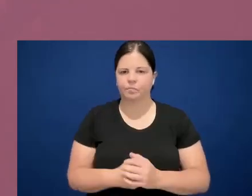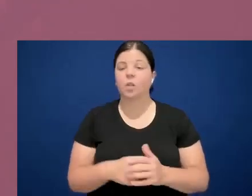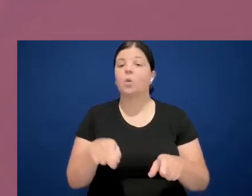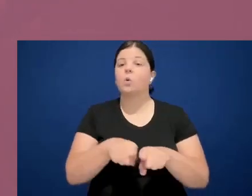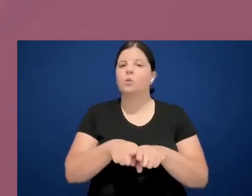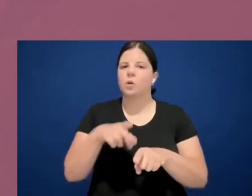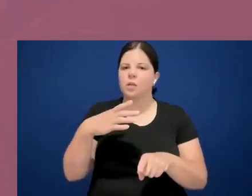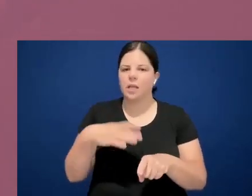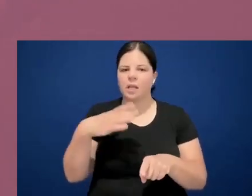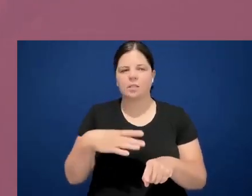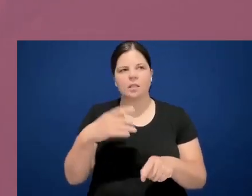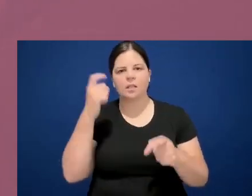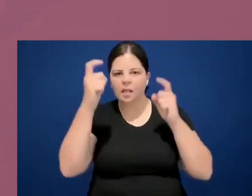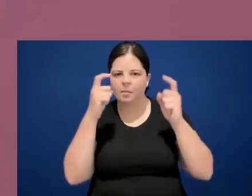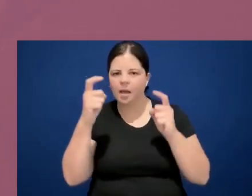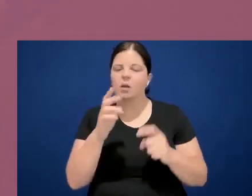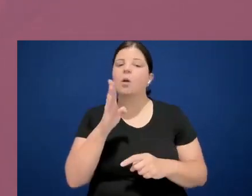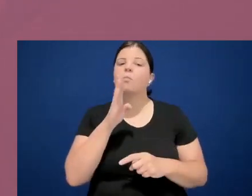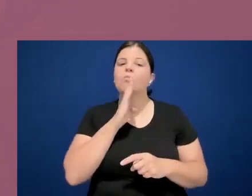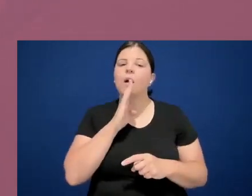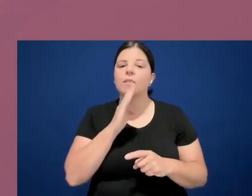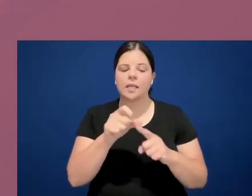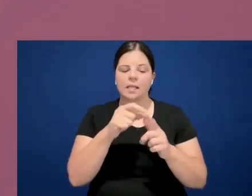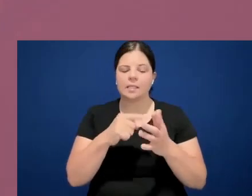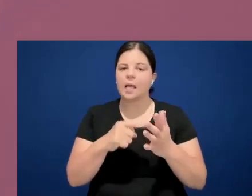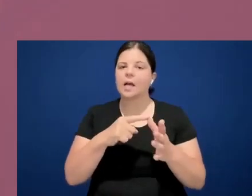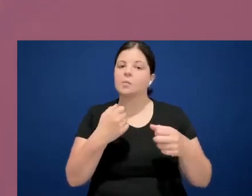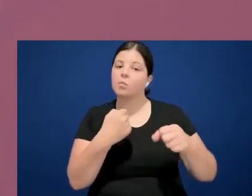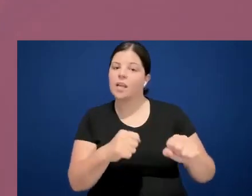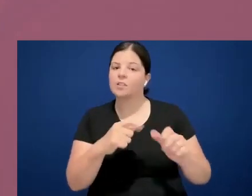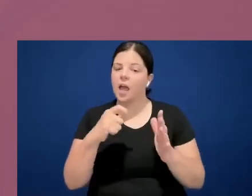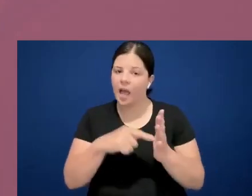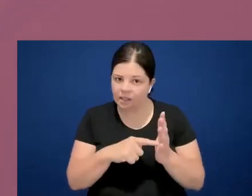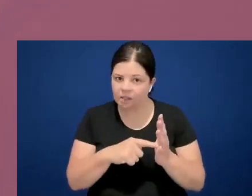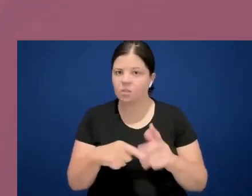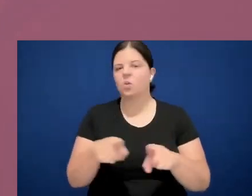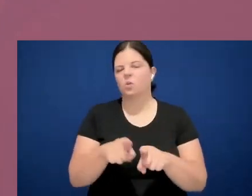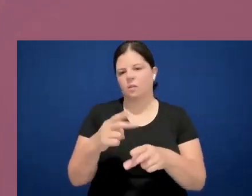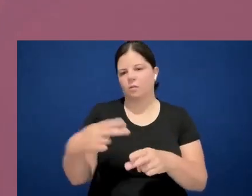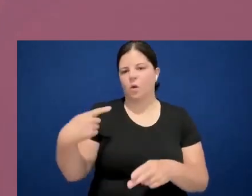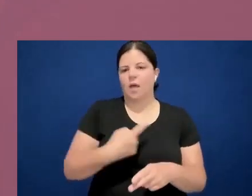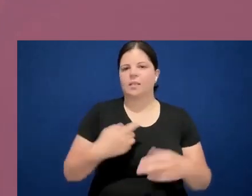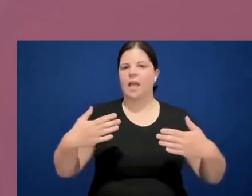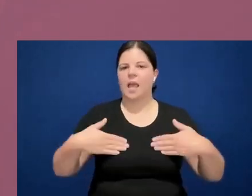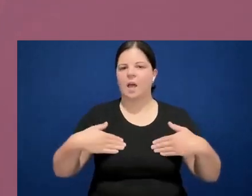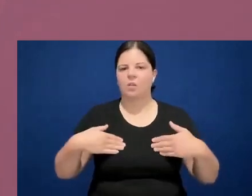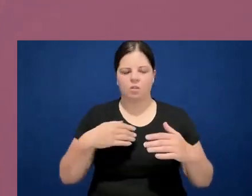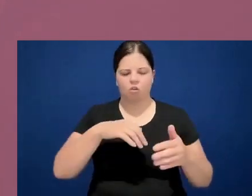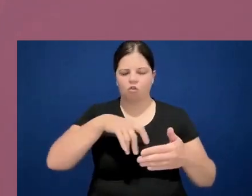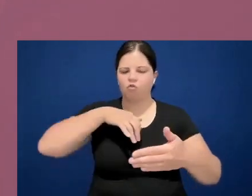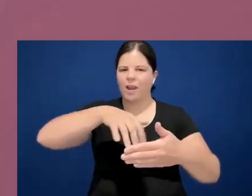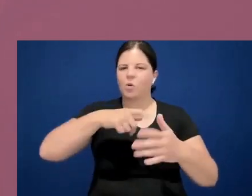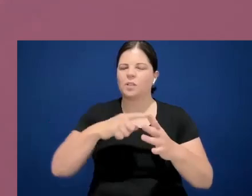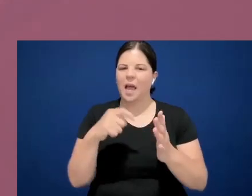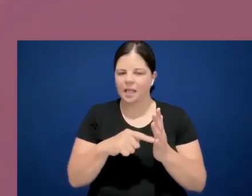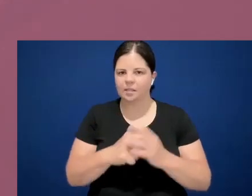in legislation such as the Privacy and Data Protection Act, or for us, the Health Records Act. You should always adhere to the